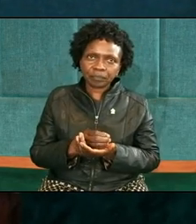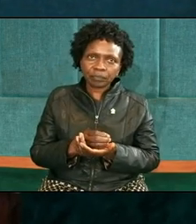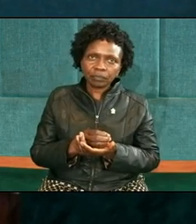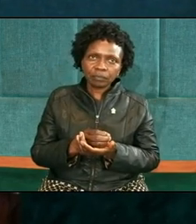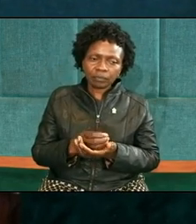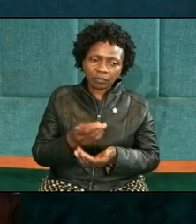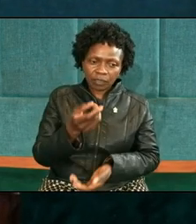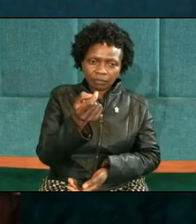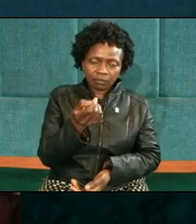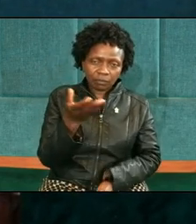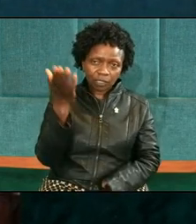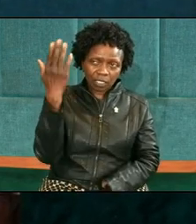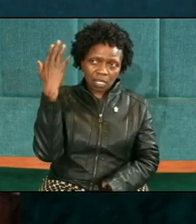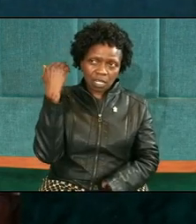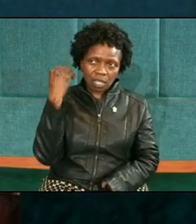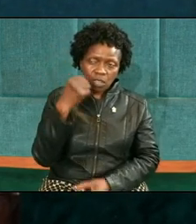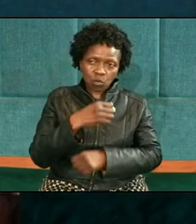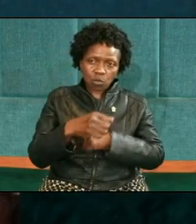a few years ago.